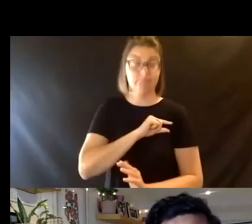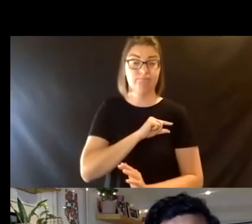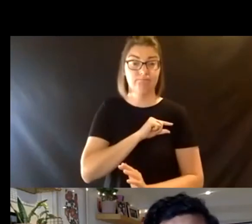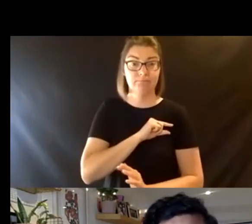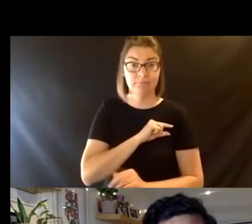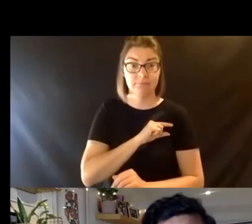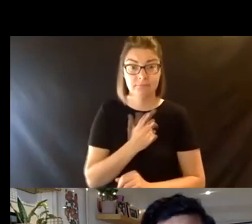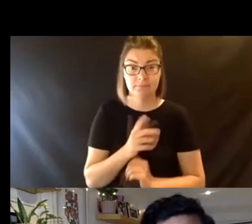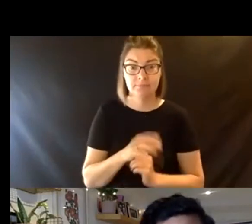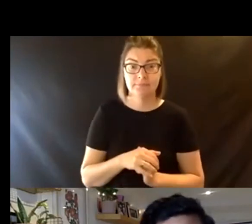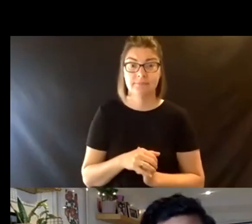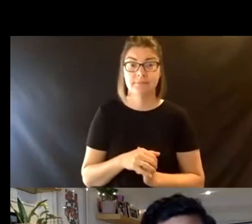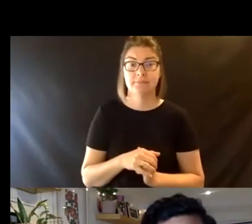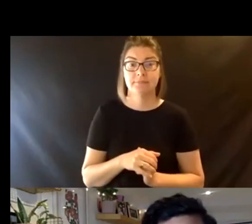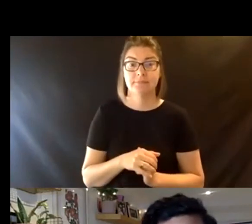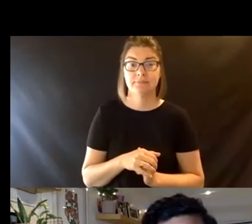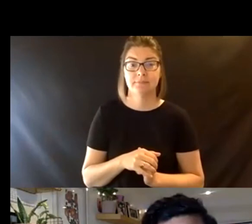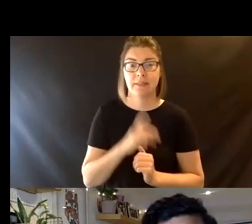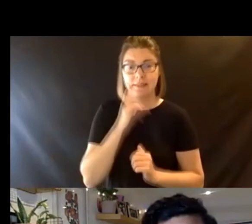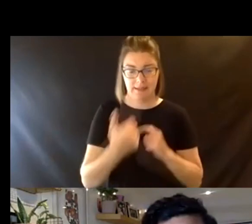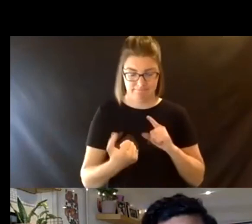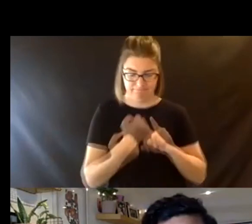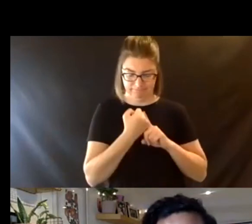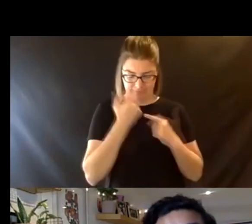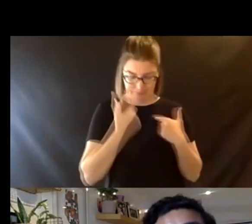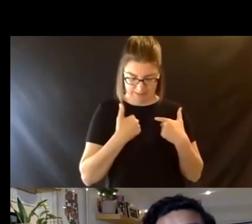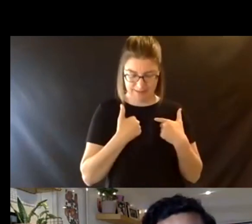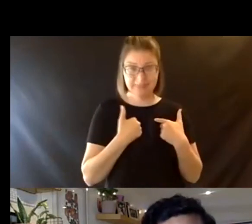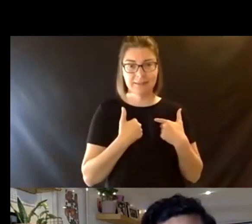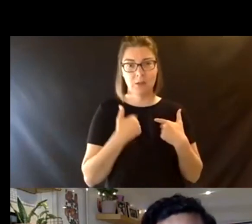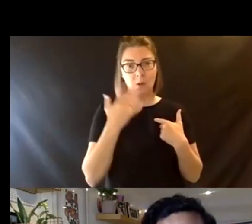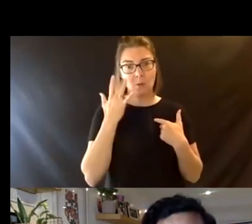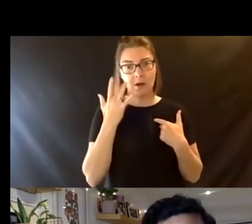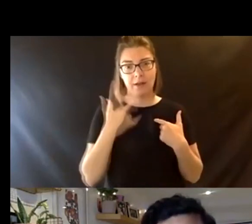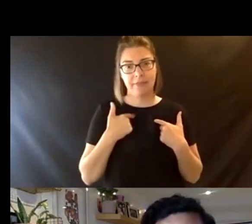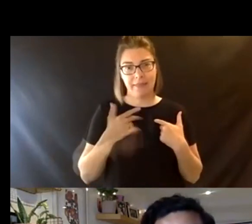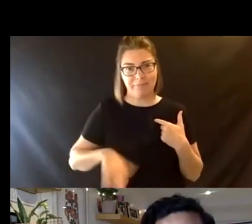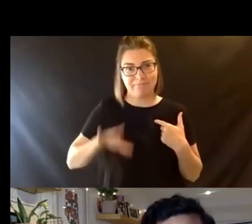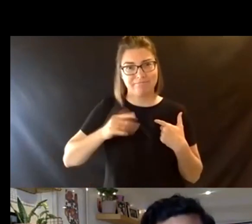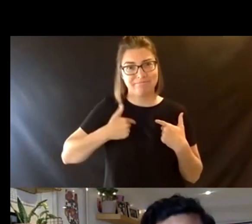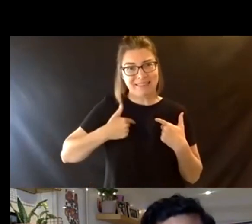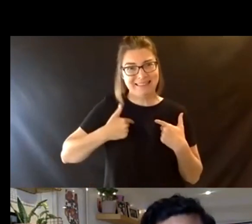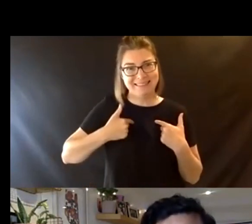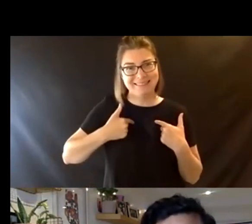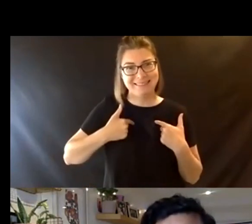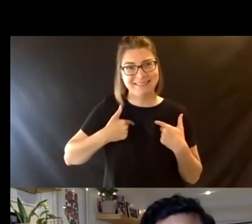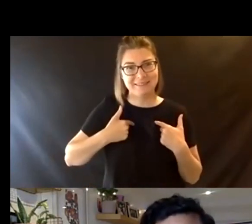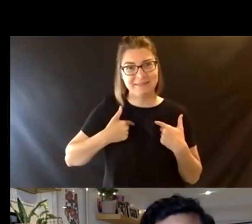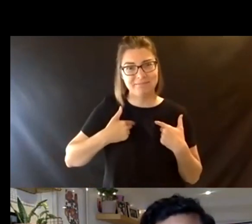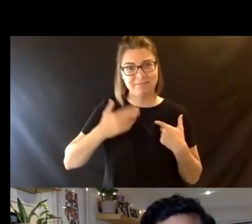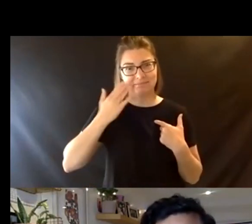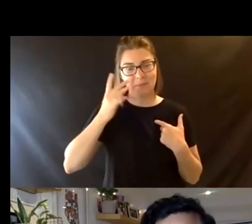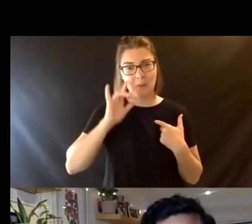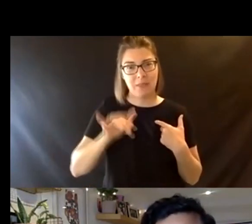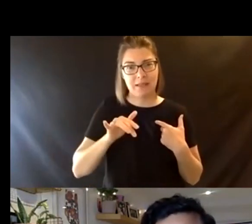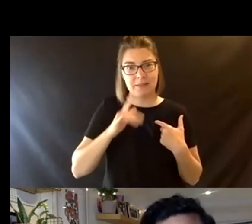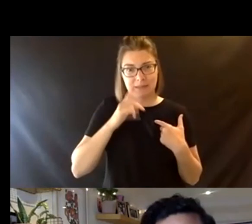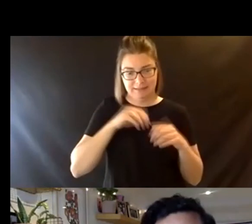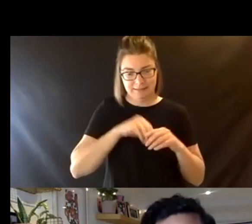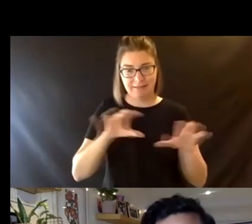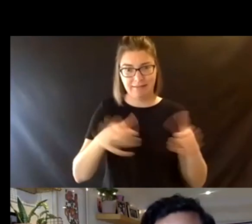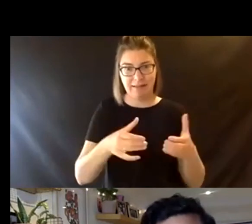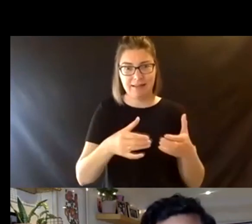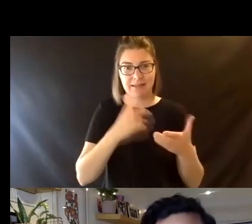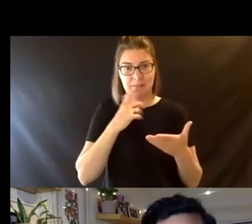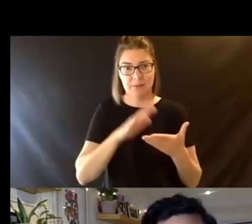like, it hits close to home for me because I grew up that way and I know what it's like to be in a class and